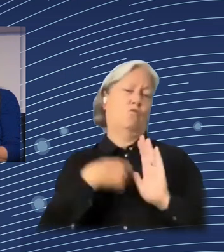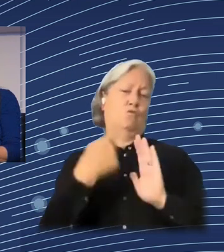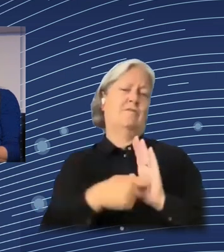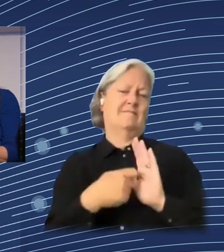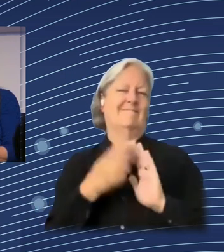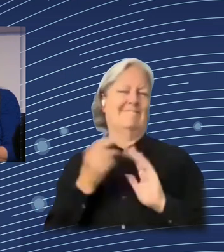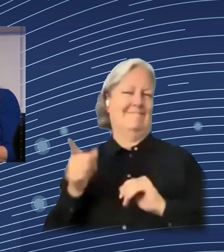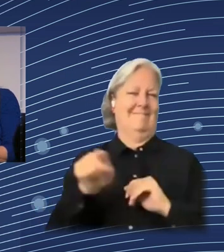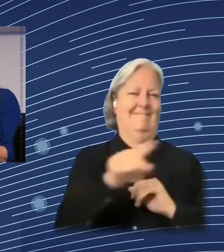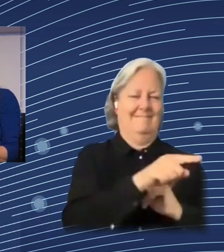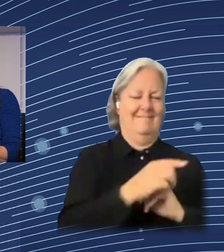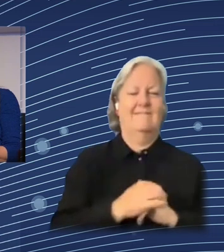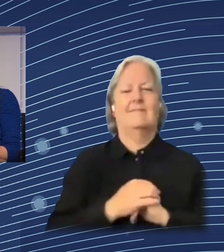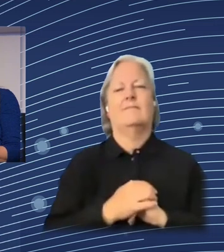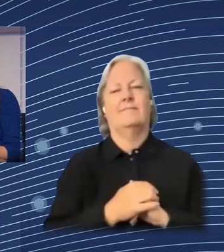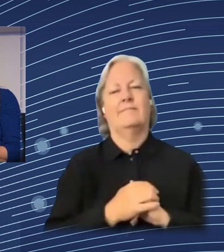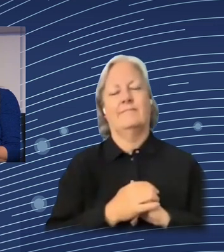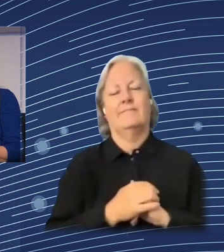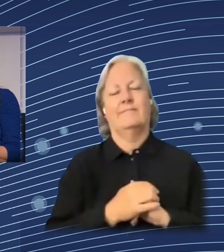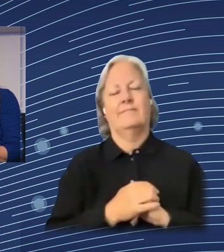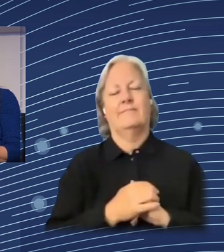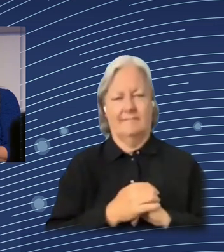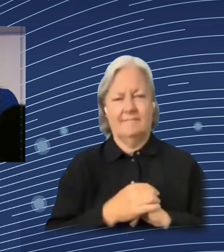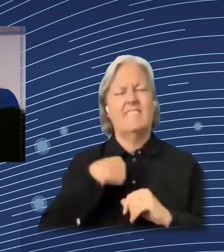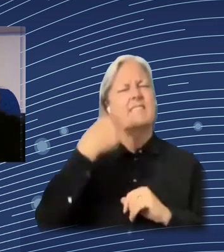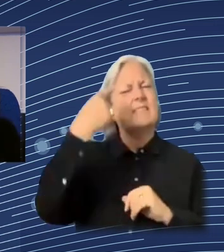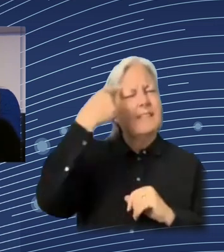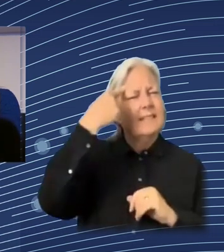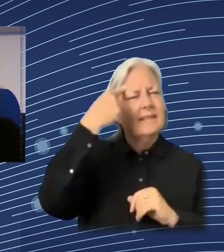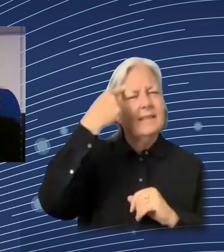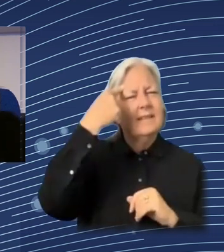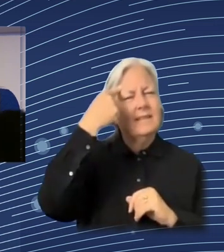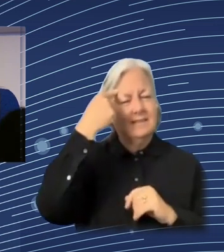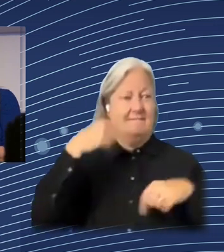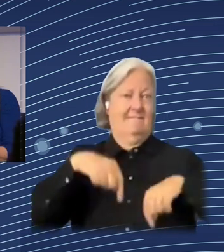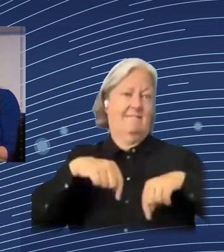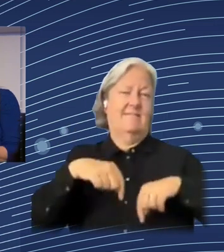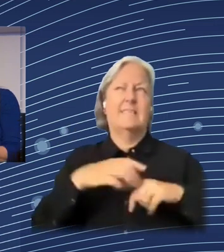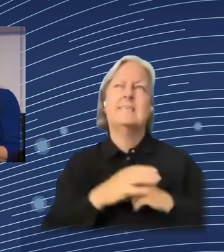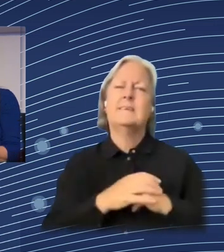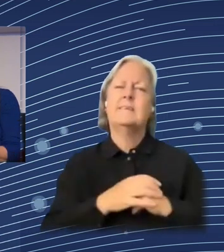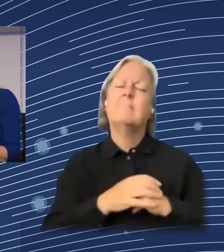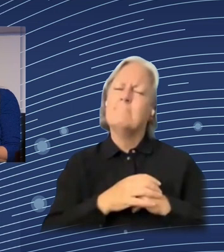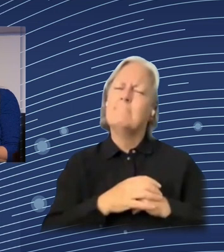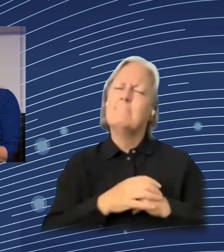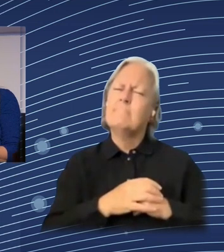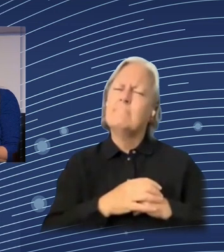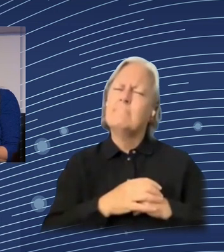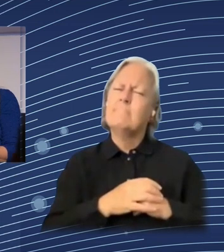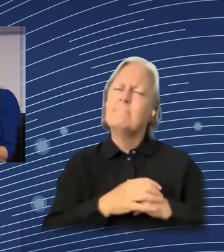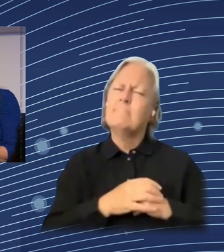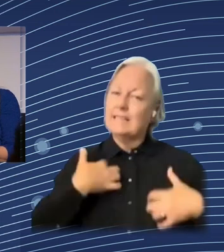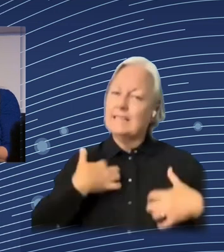that this is very interesting for every one of